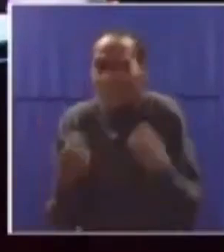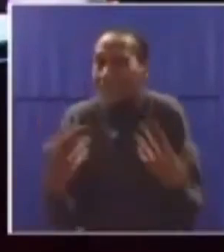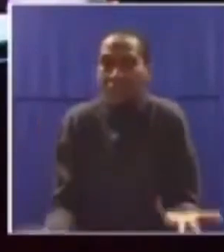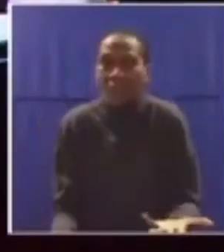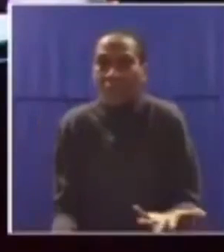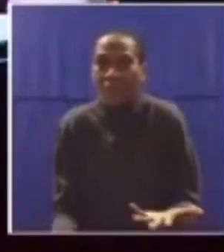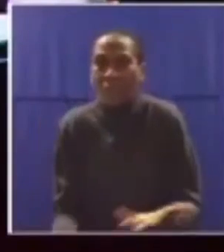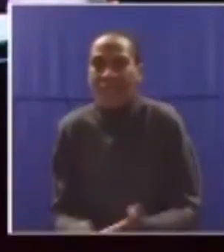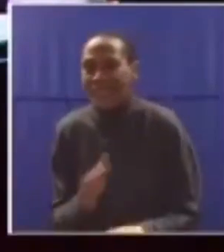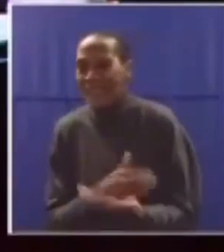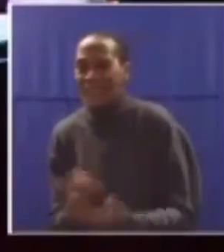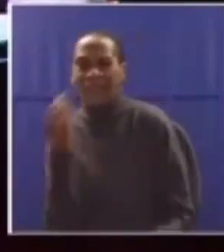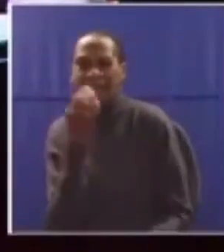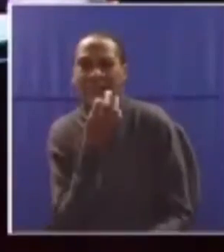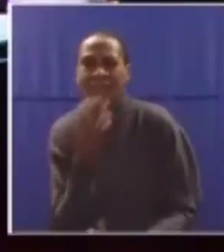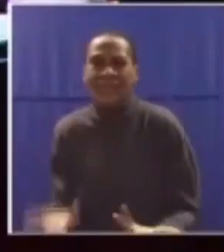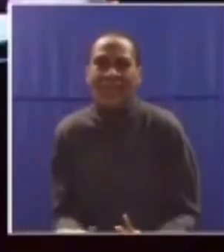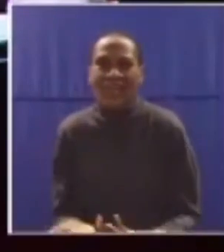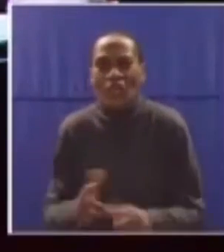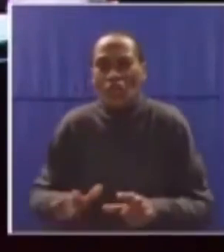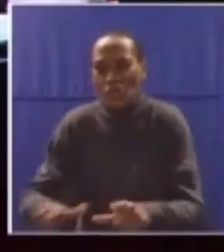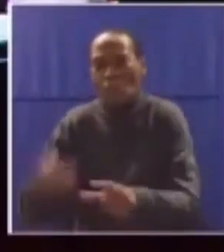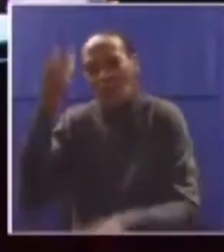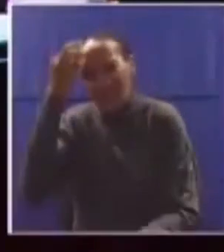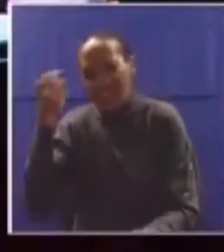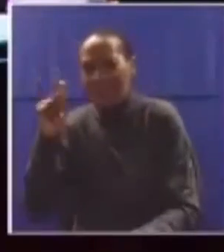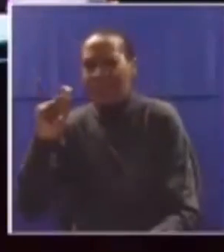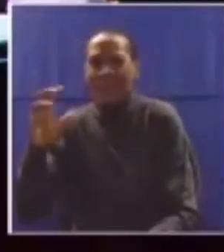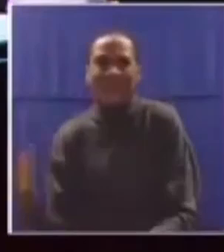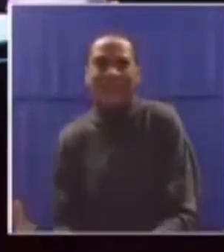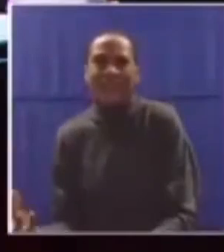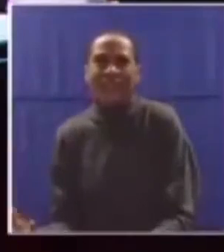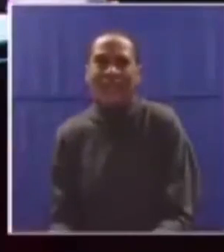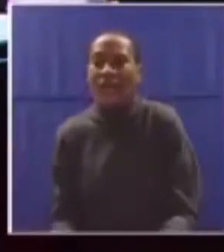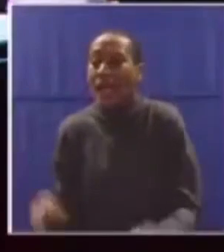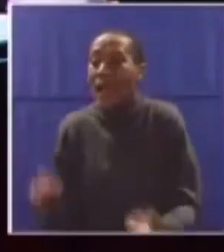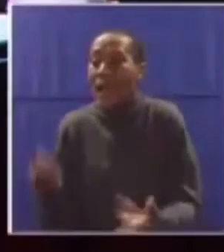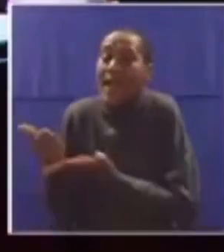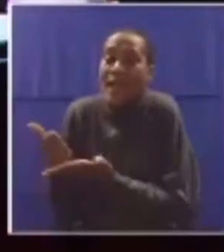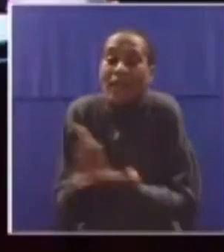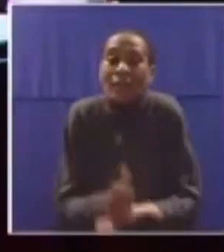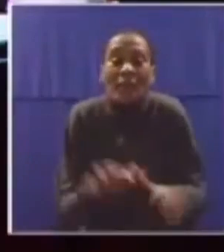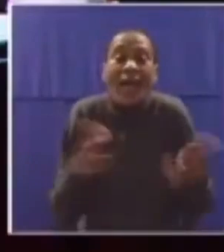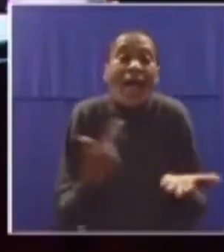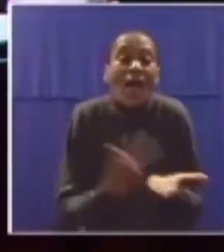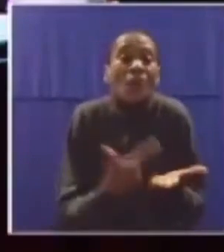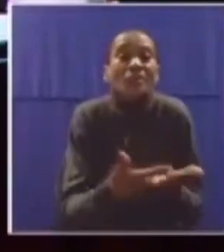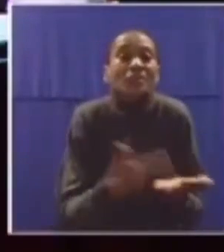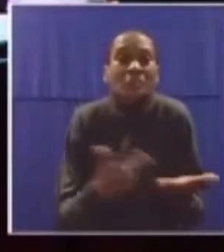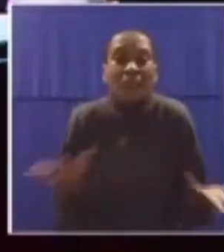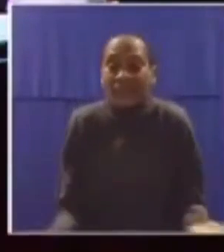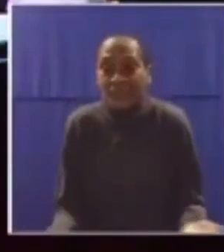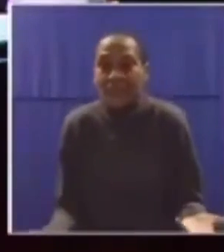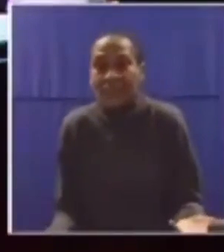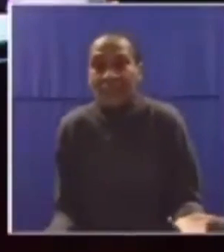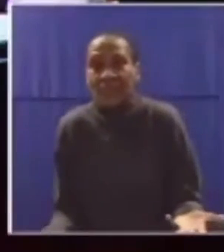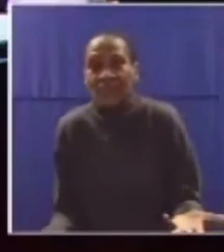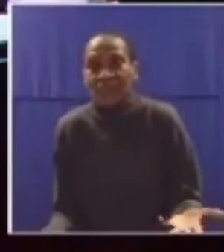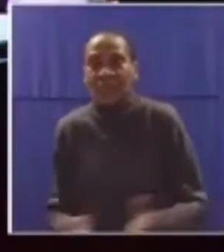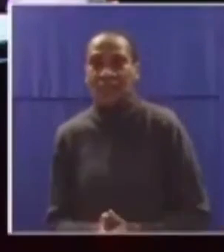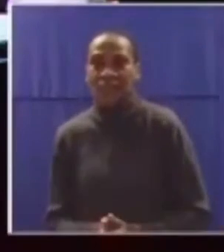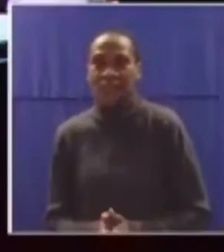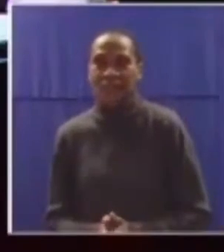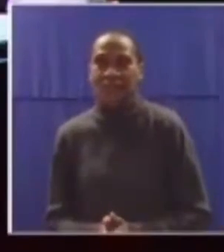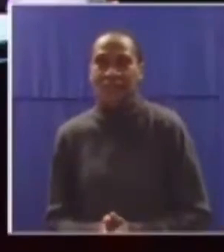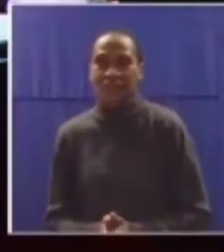They'll be talking about local government tenders, which have no bearing to the debate at hand. And this